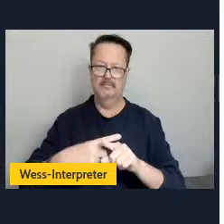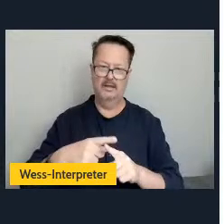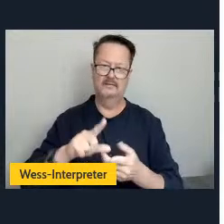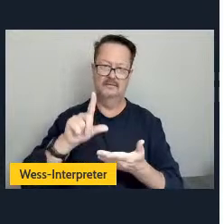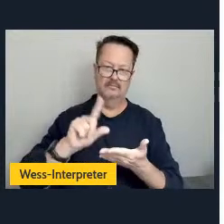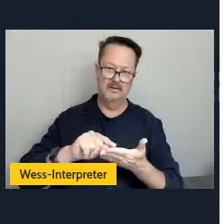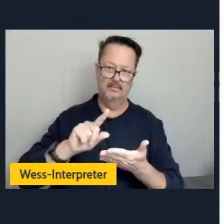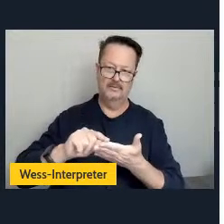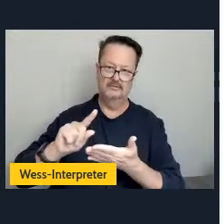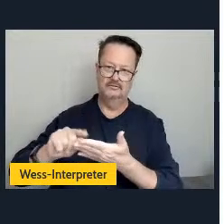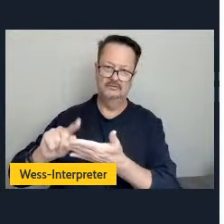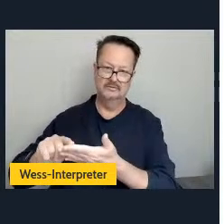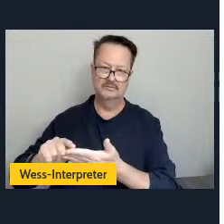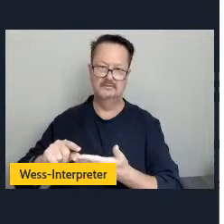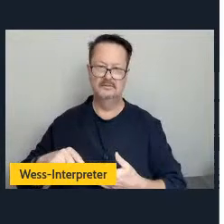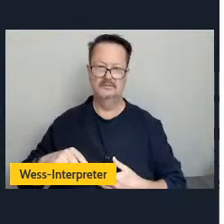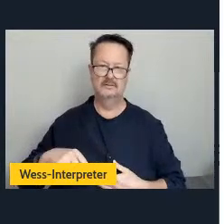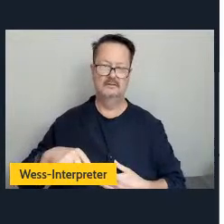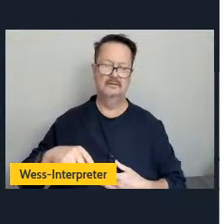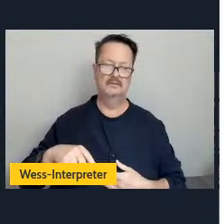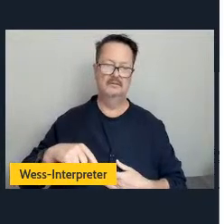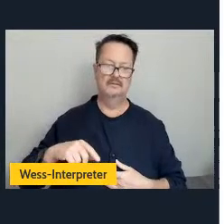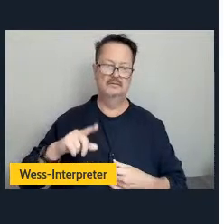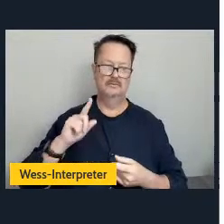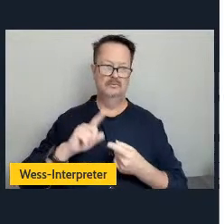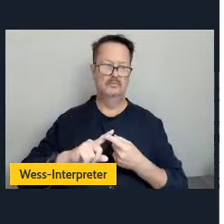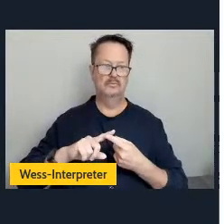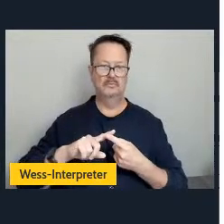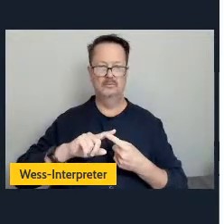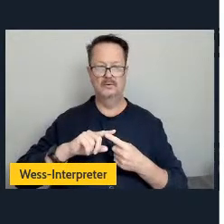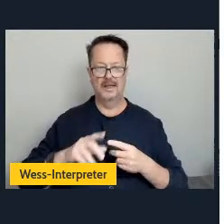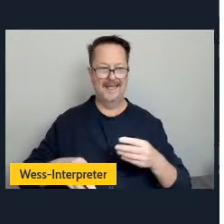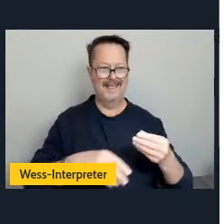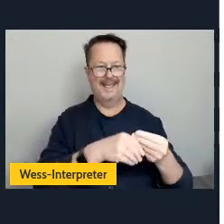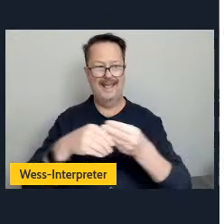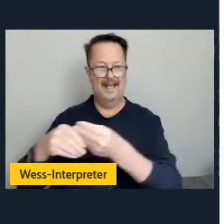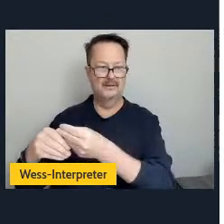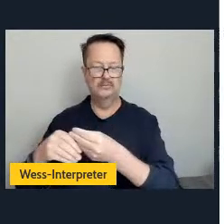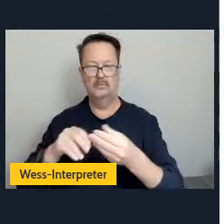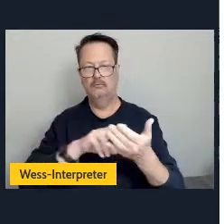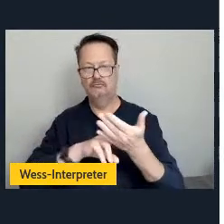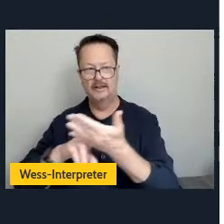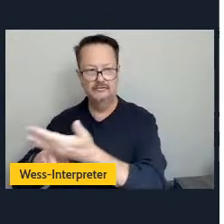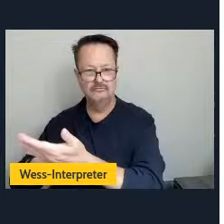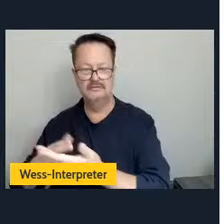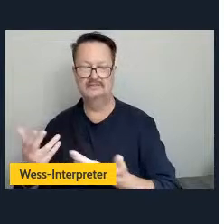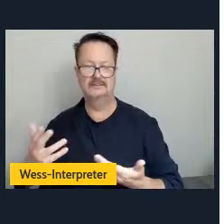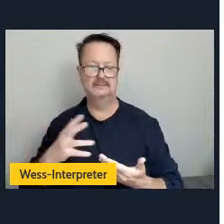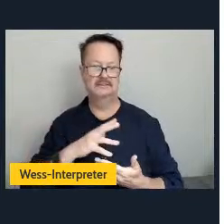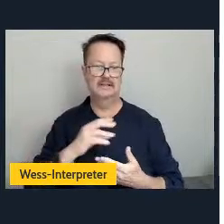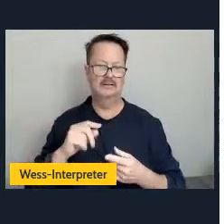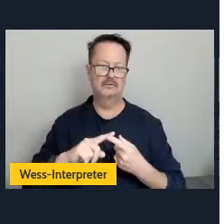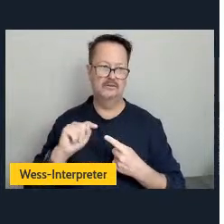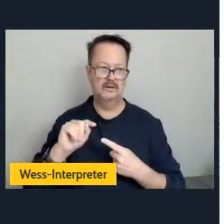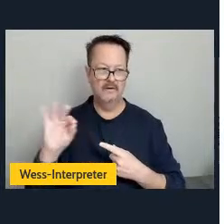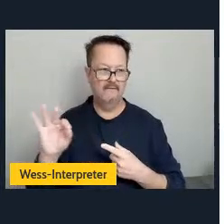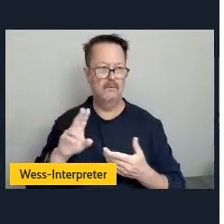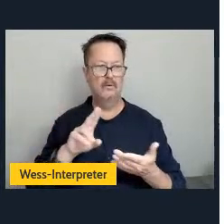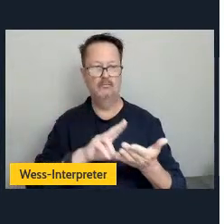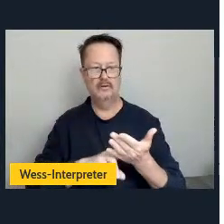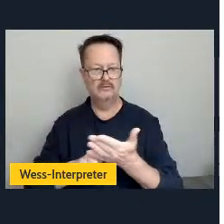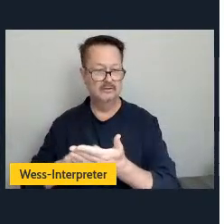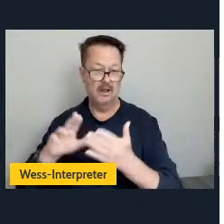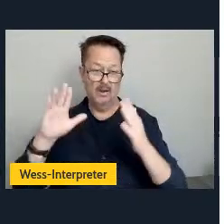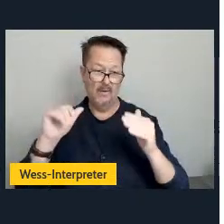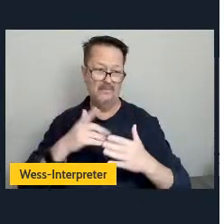all this to all the registries and to Terraform registry. And yeah, I hope you